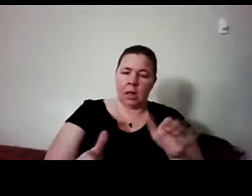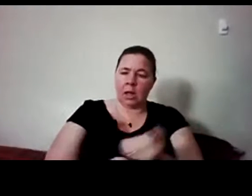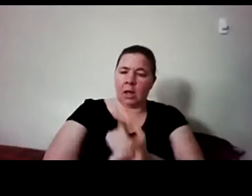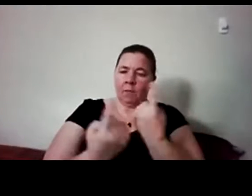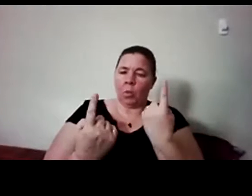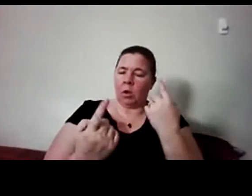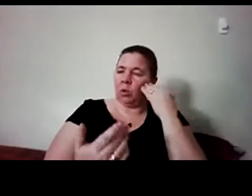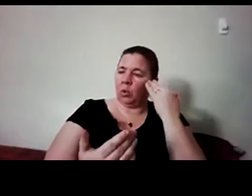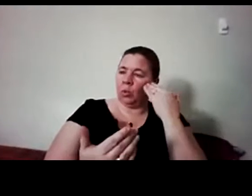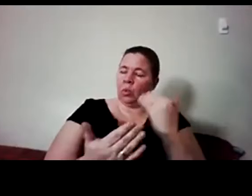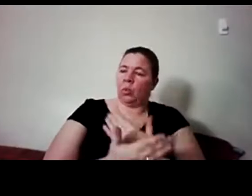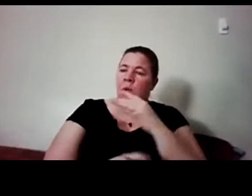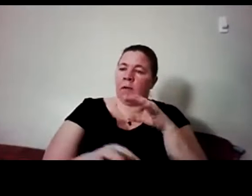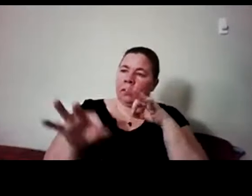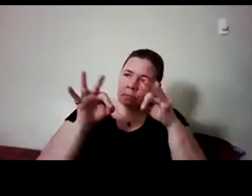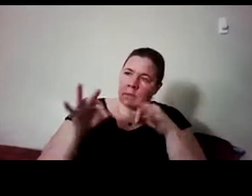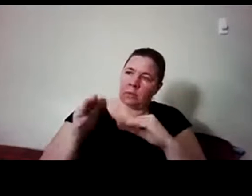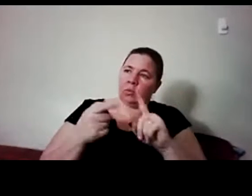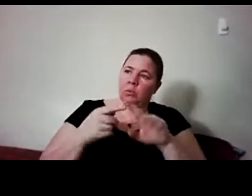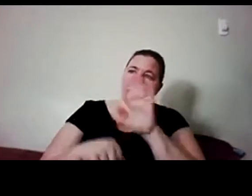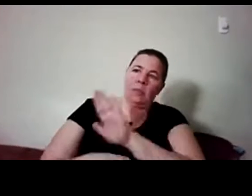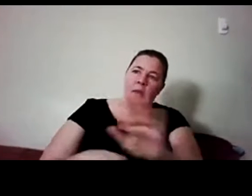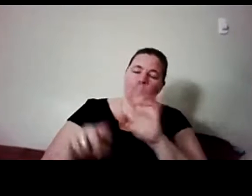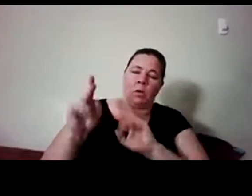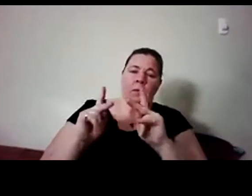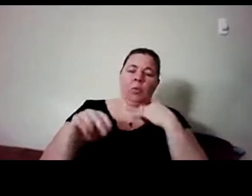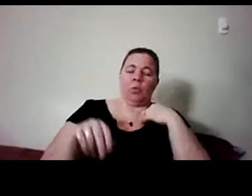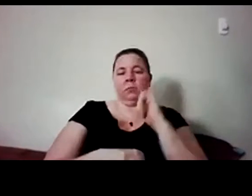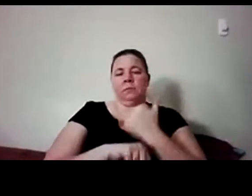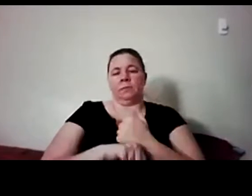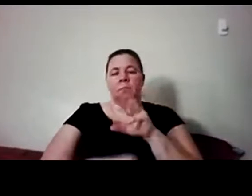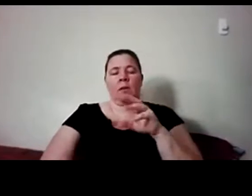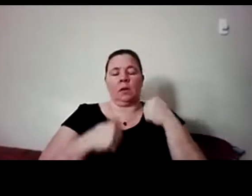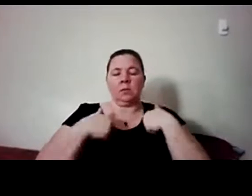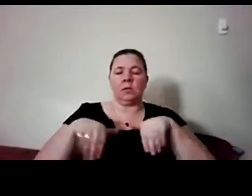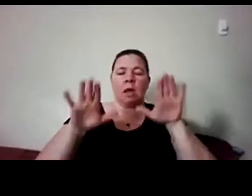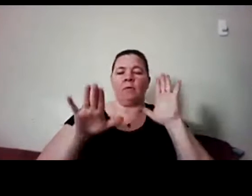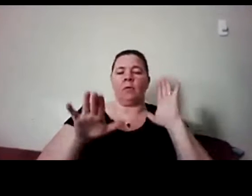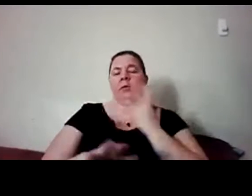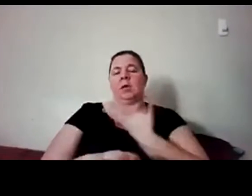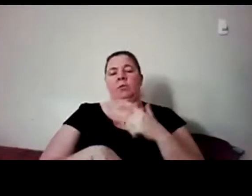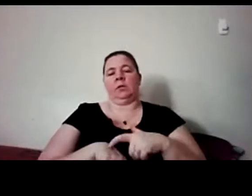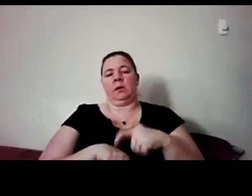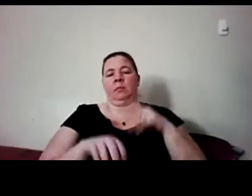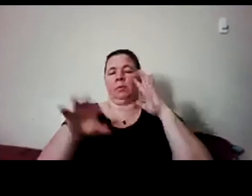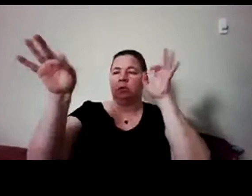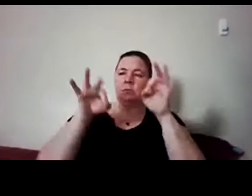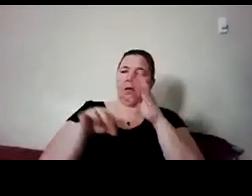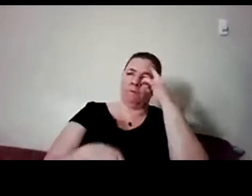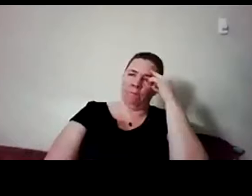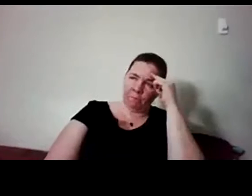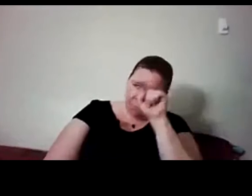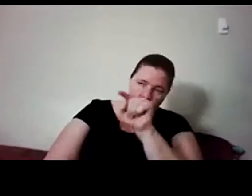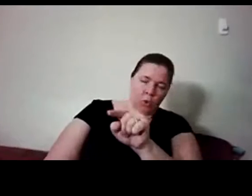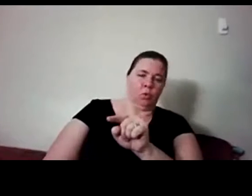new founder explain to their people, we are sacrificing so that we can explain to them on your behalf.